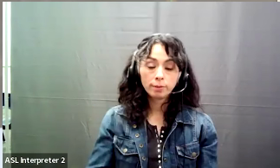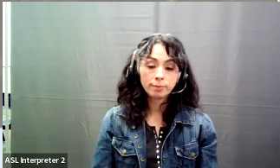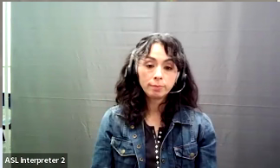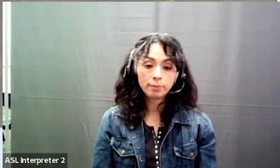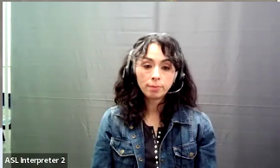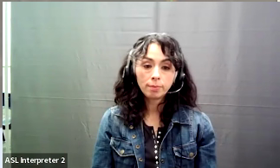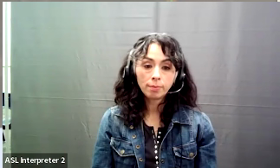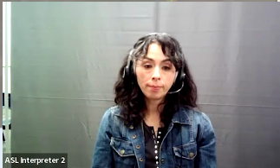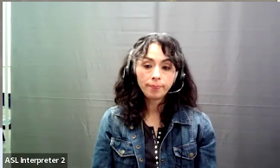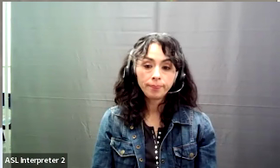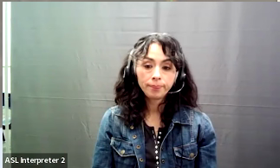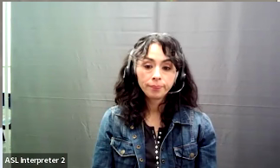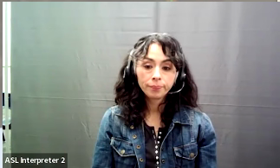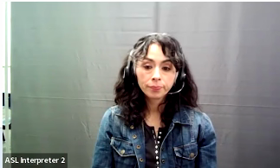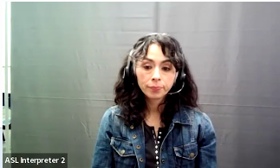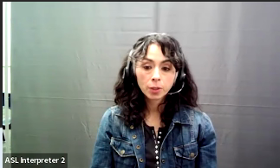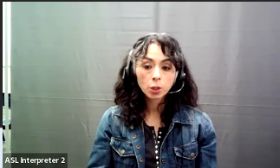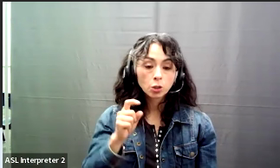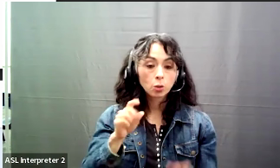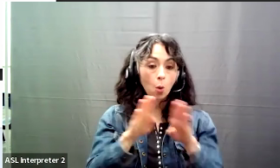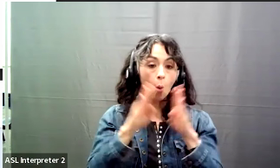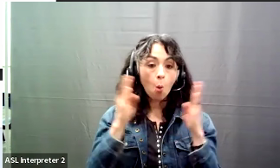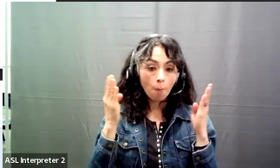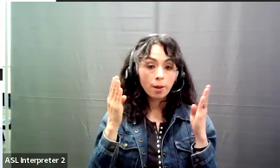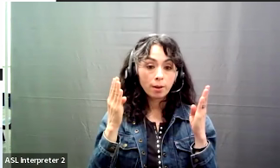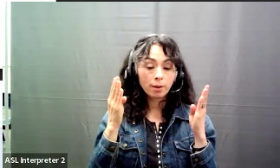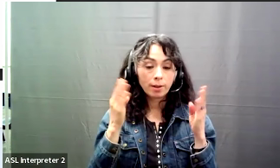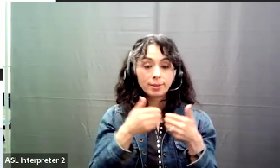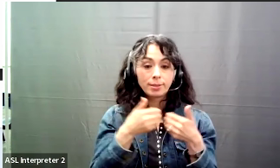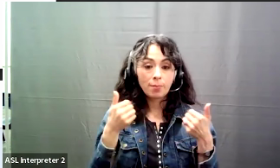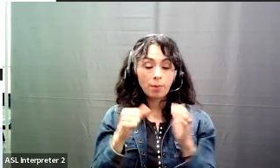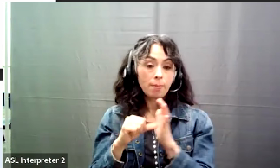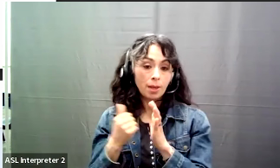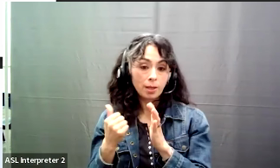And supposedly it's going to open a different page